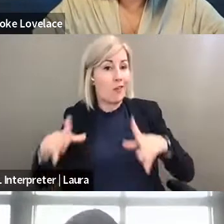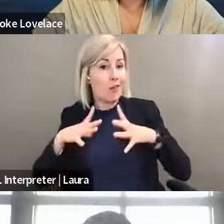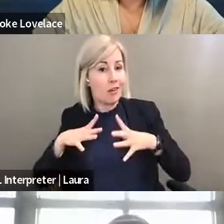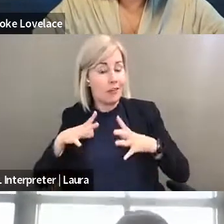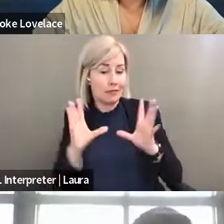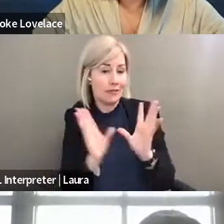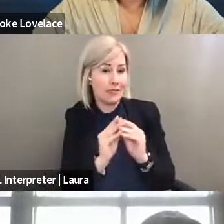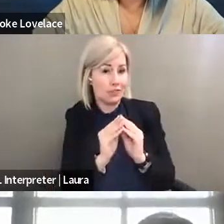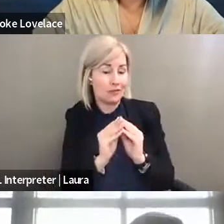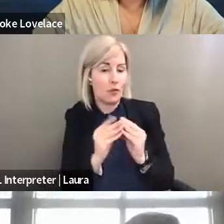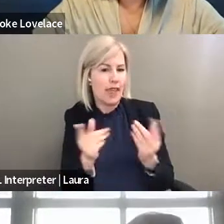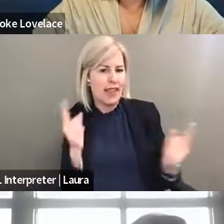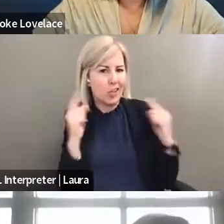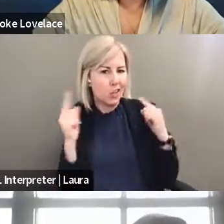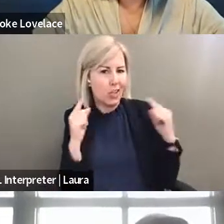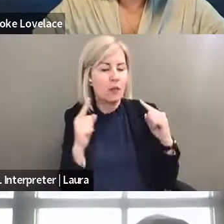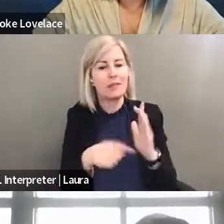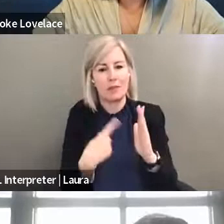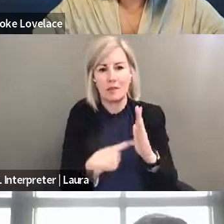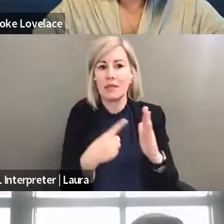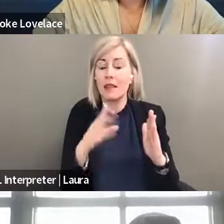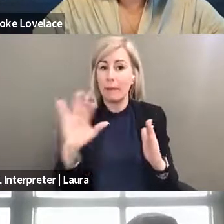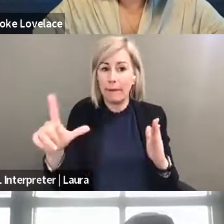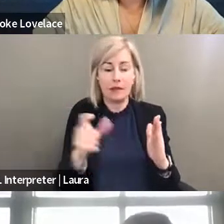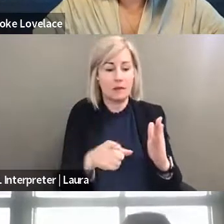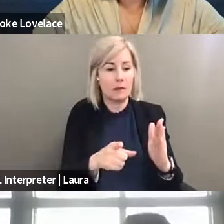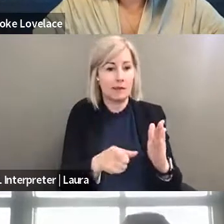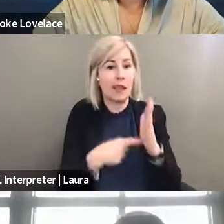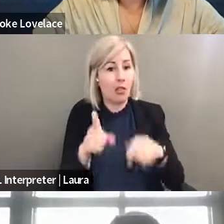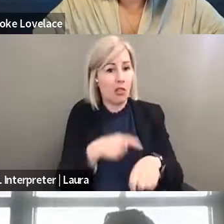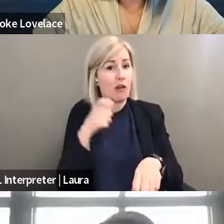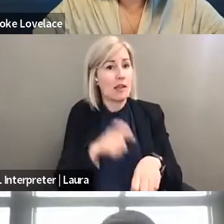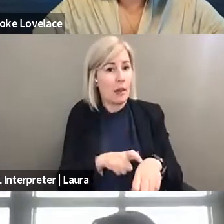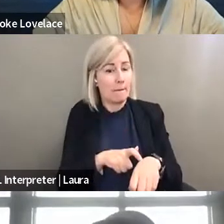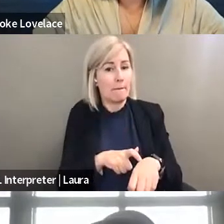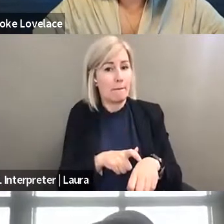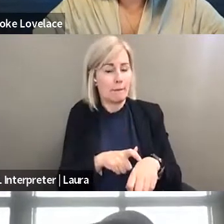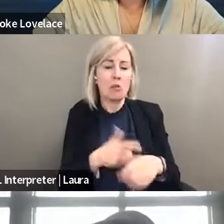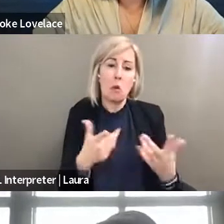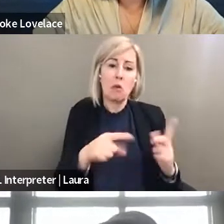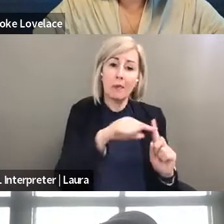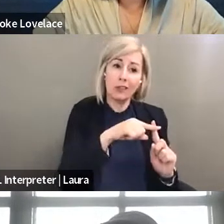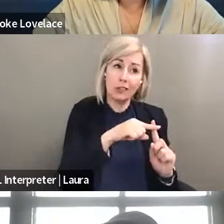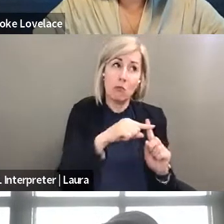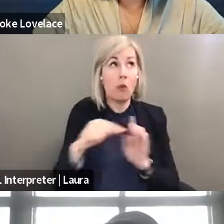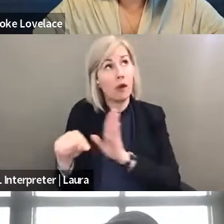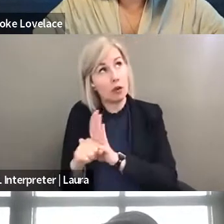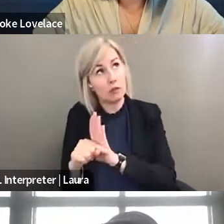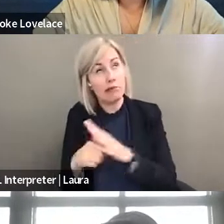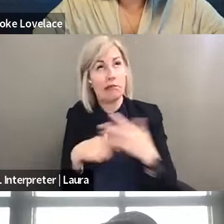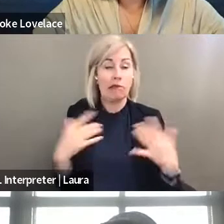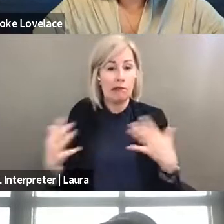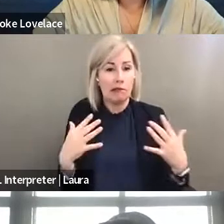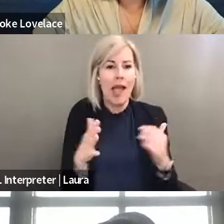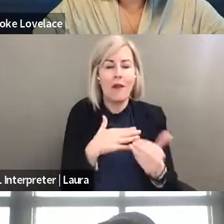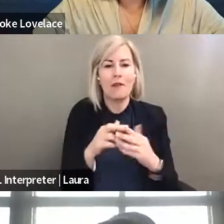but also that sometimes these bills do take a long time to become law. And so it could be encouraging or discouraging, depending which way you may